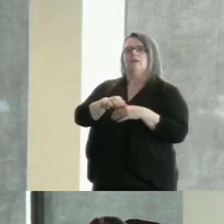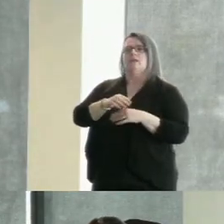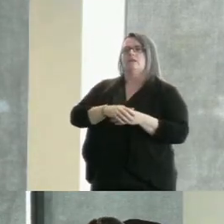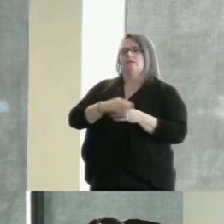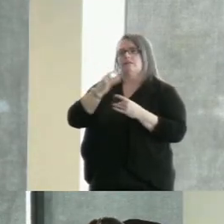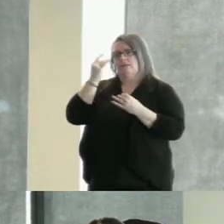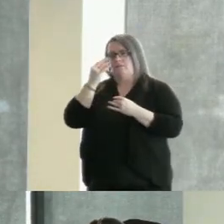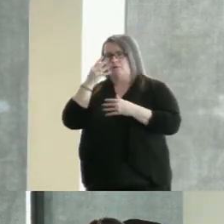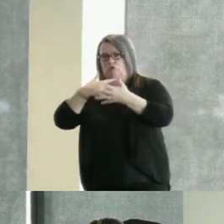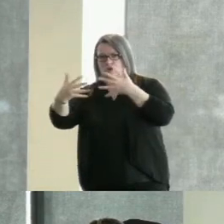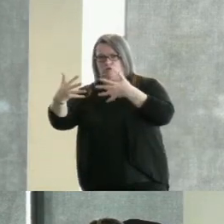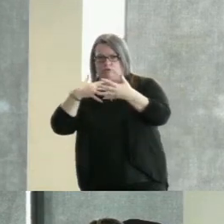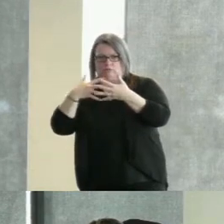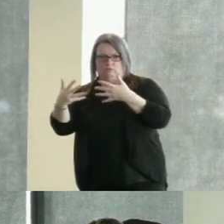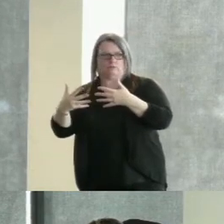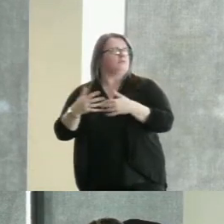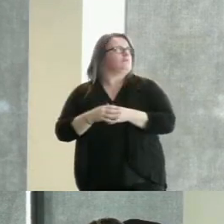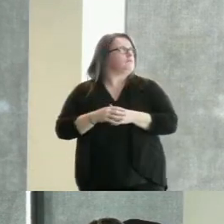checker.